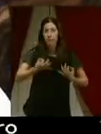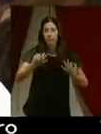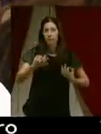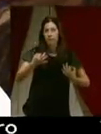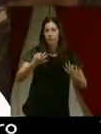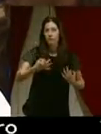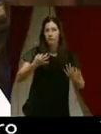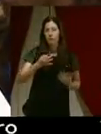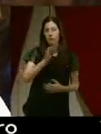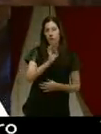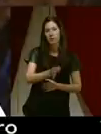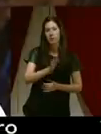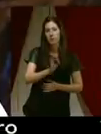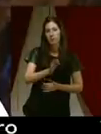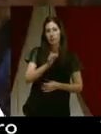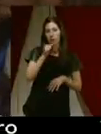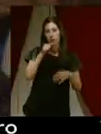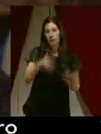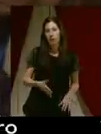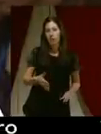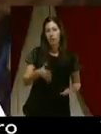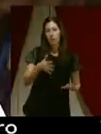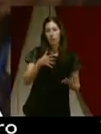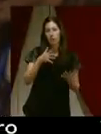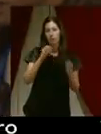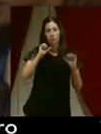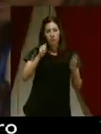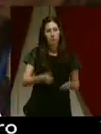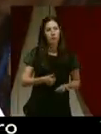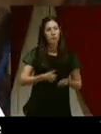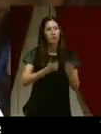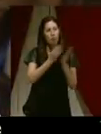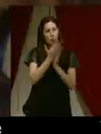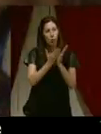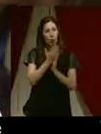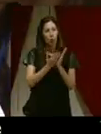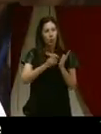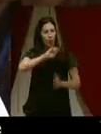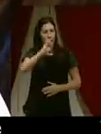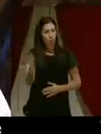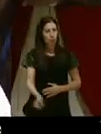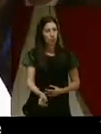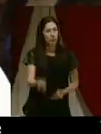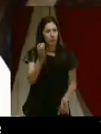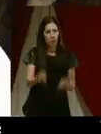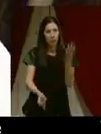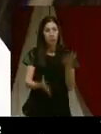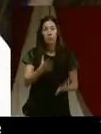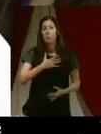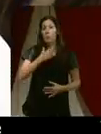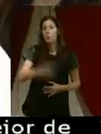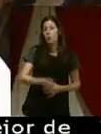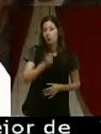But truth be told, now other options